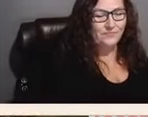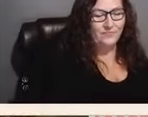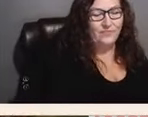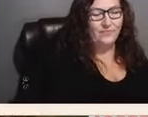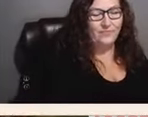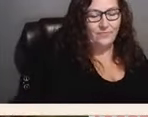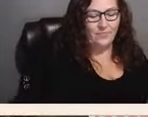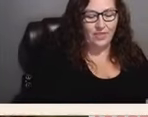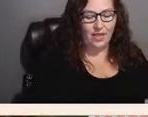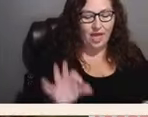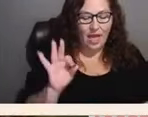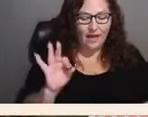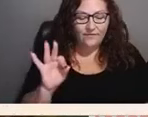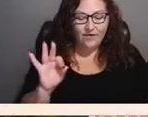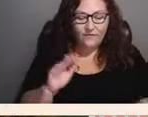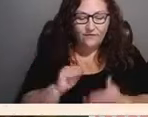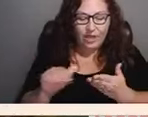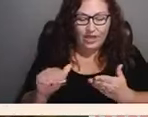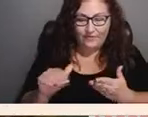Forgiveness.